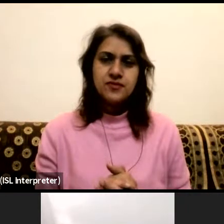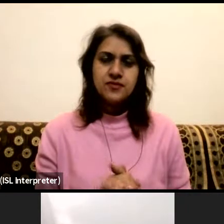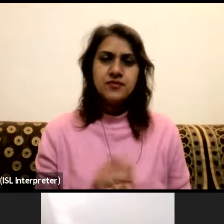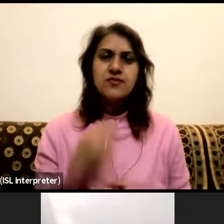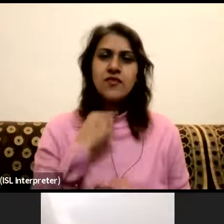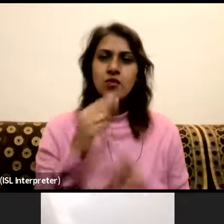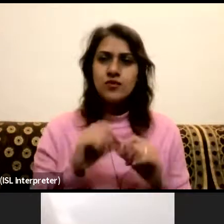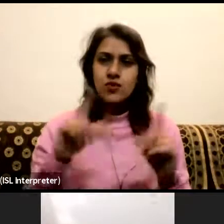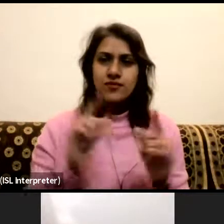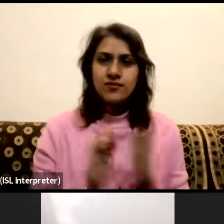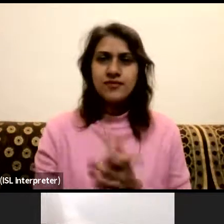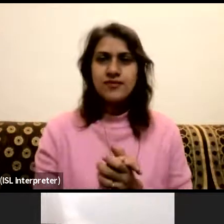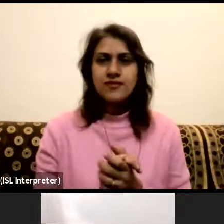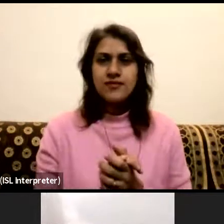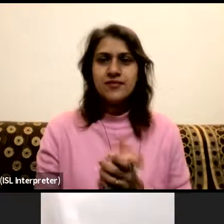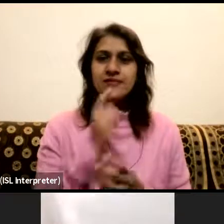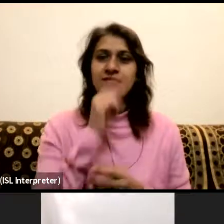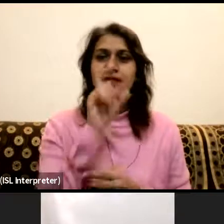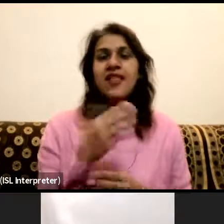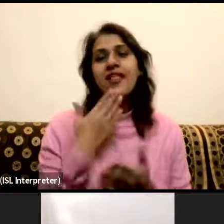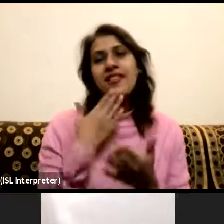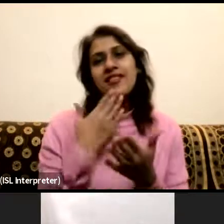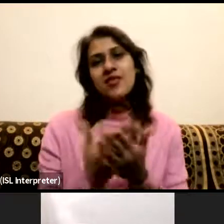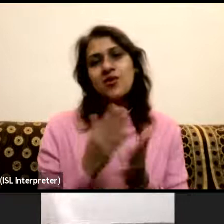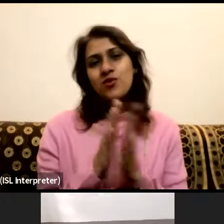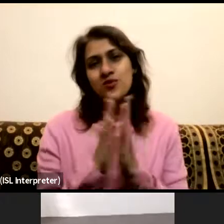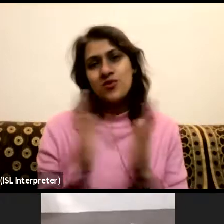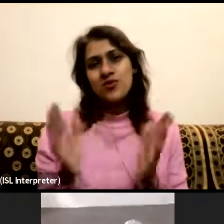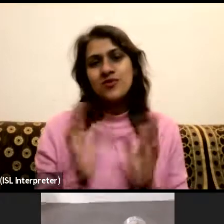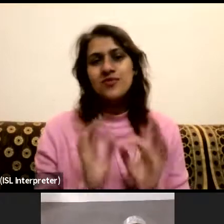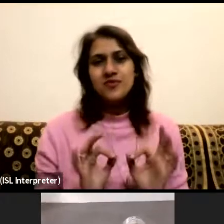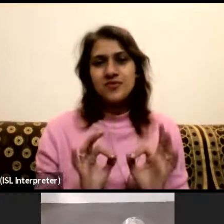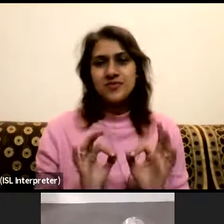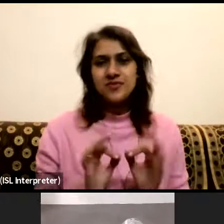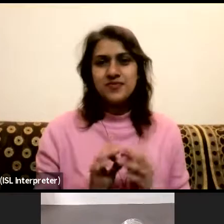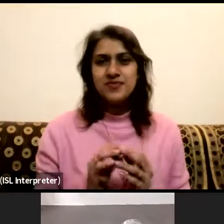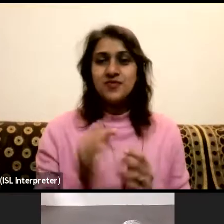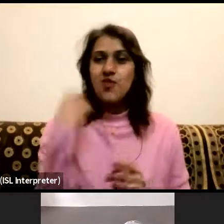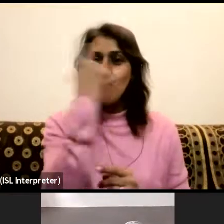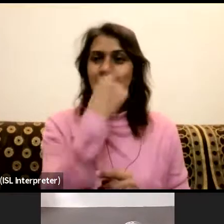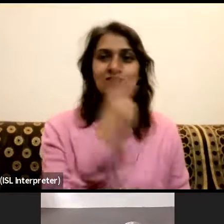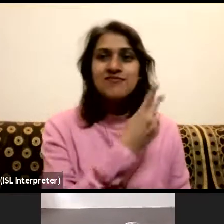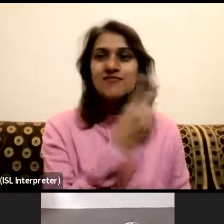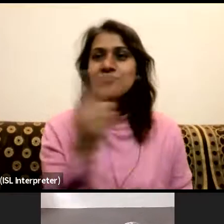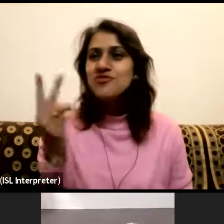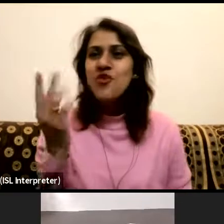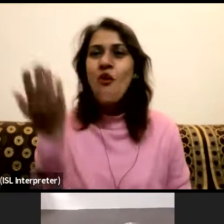Thank you, Arman, and good to see some old faces,